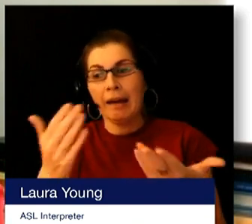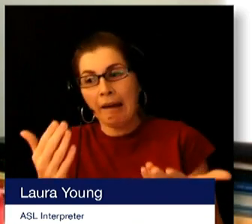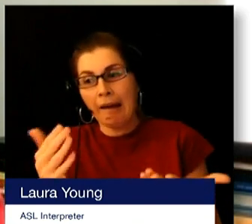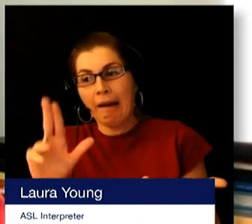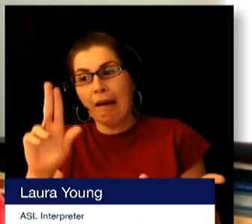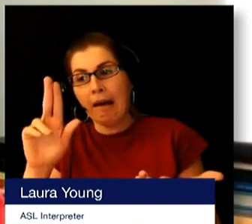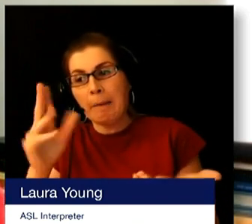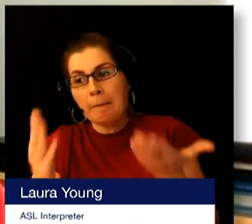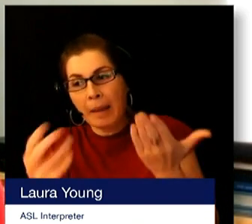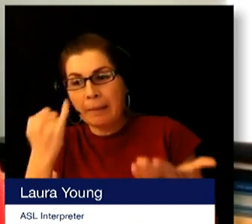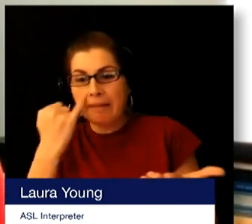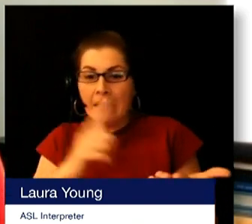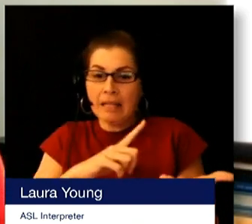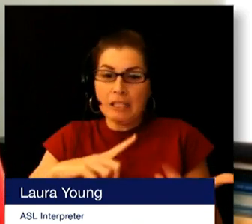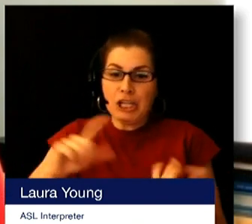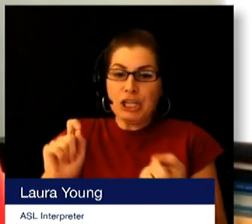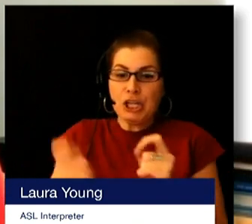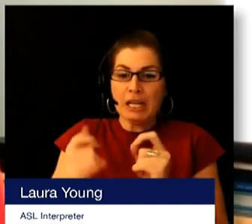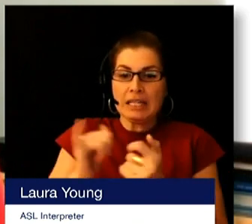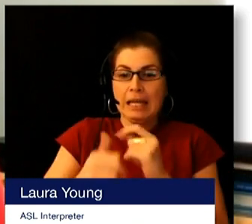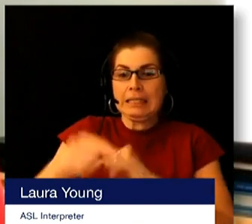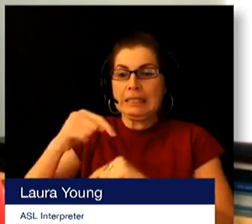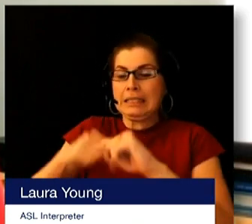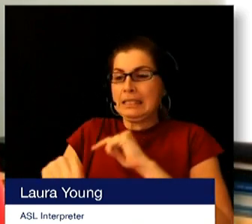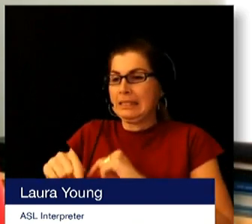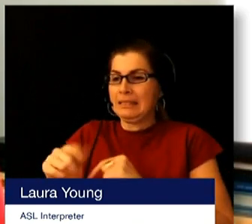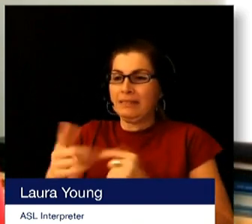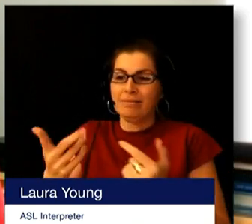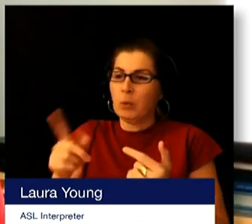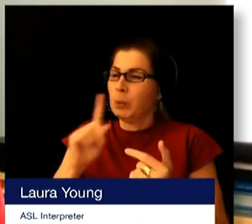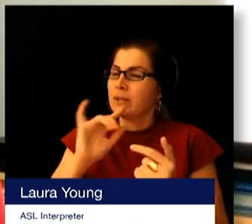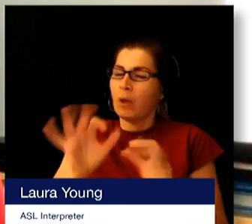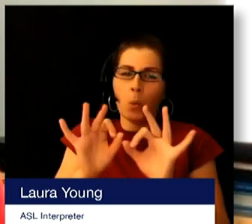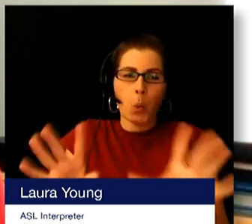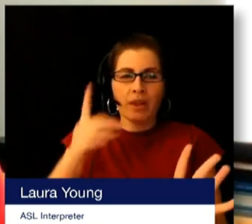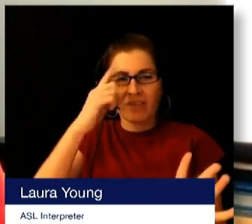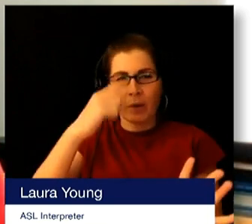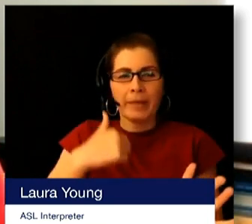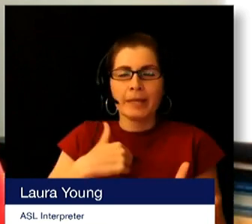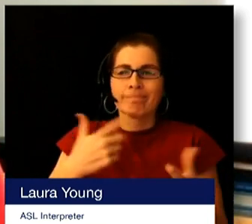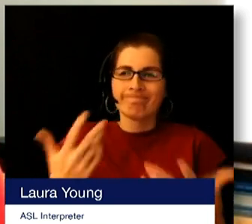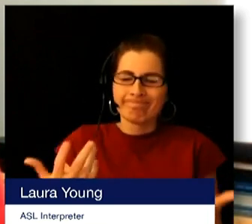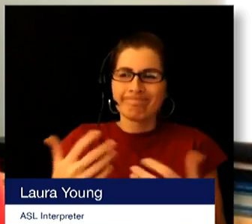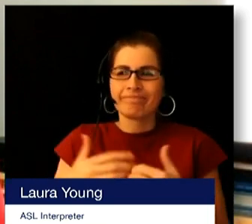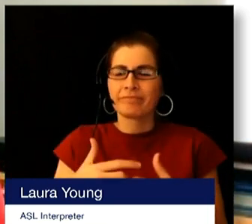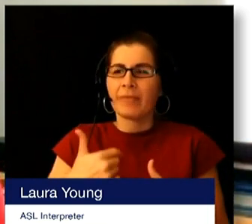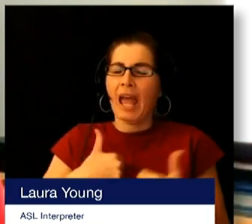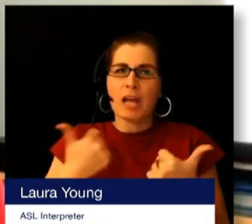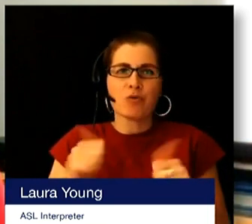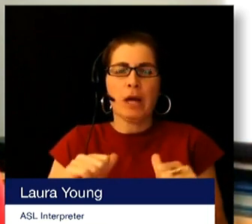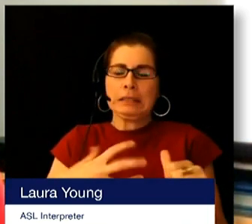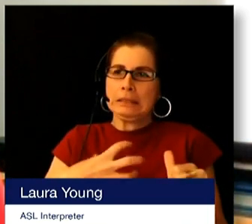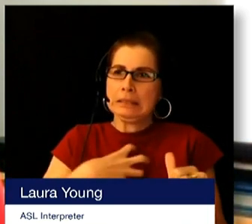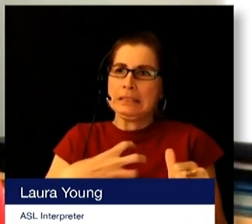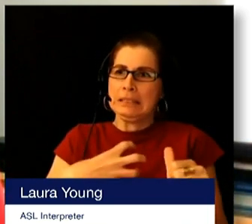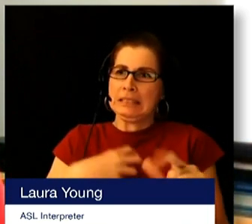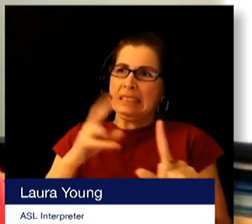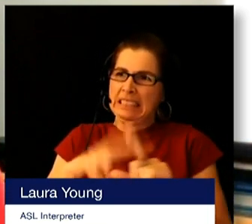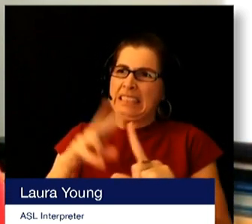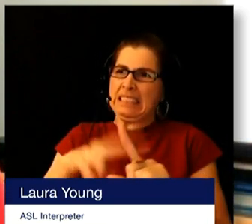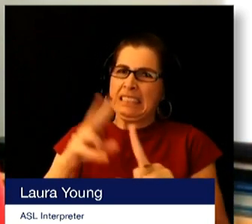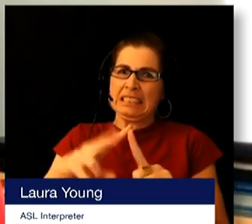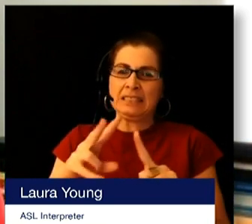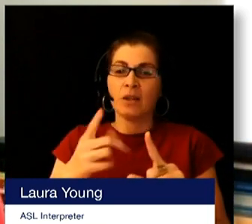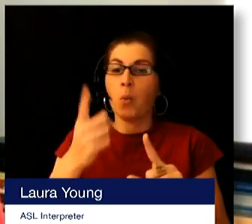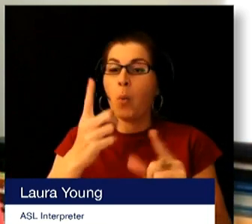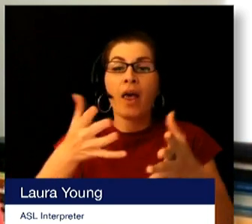made it retroactive, that couldn't be of any use to me. So after every appeal was denied, all that was left was